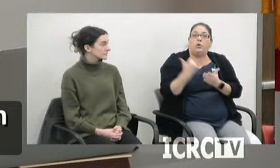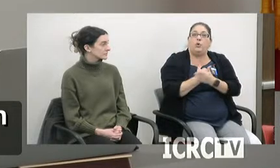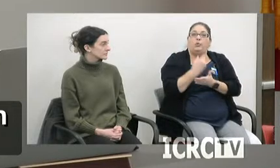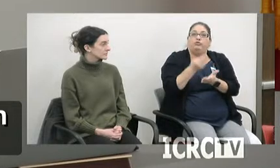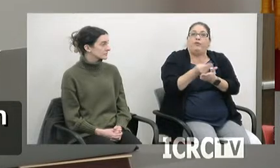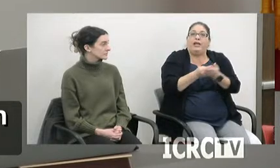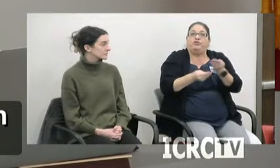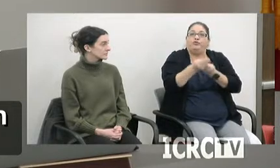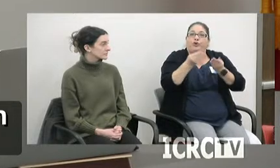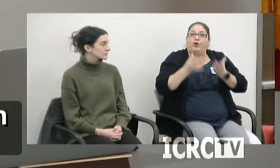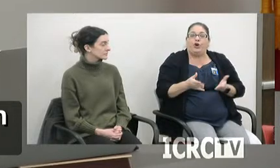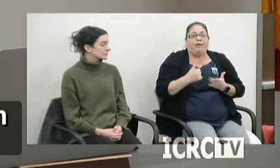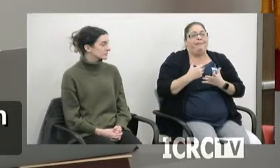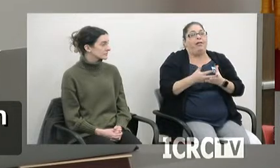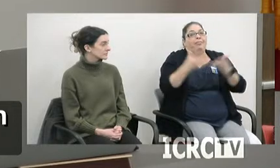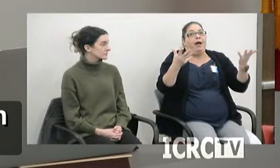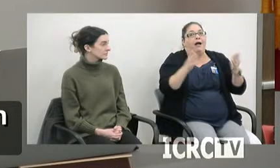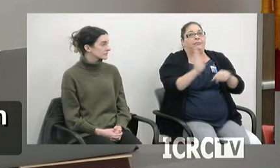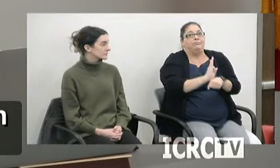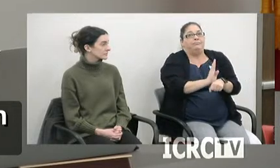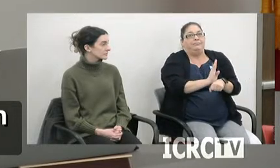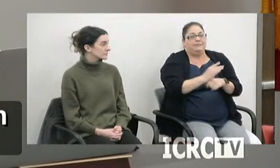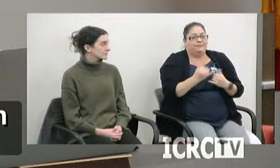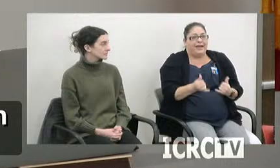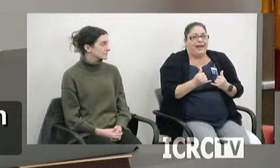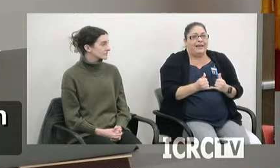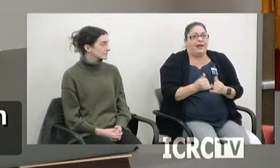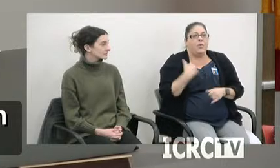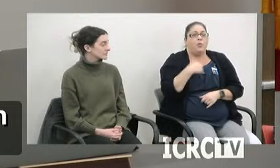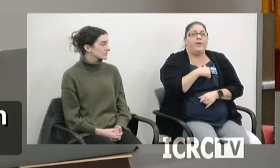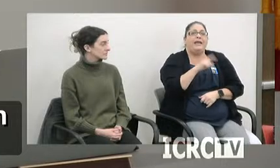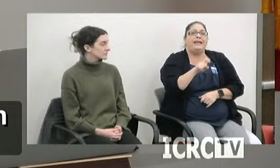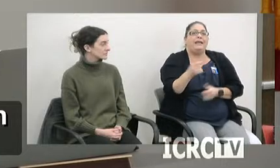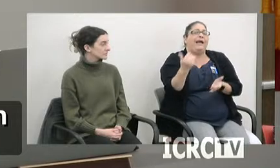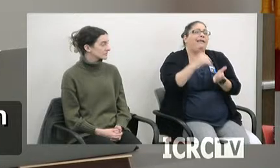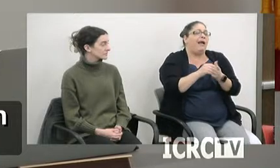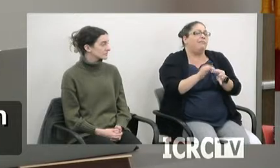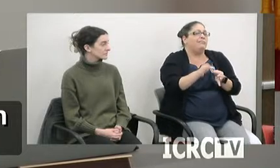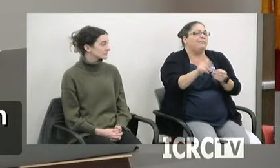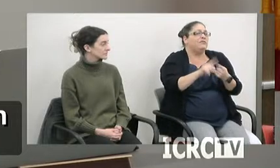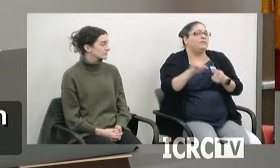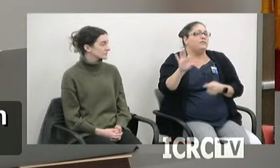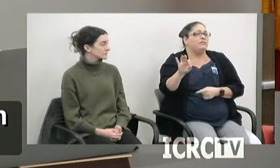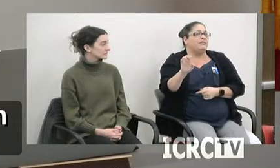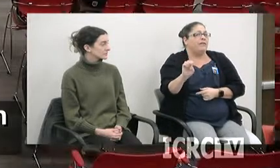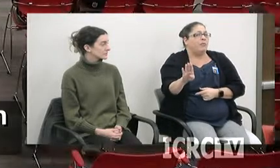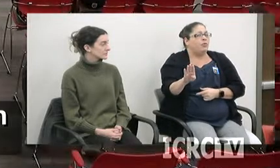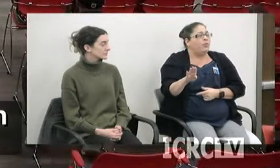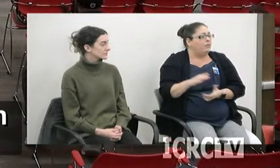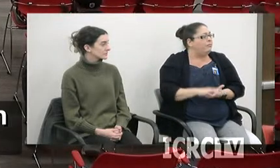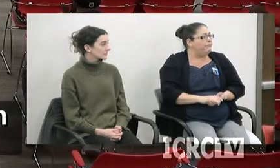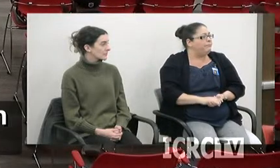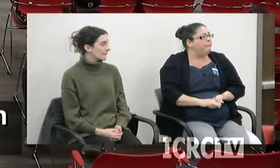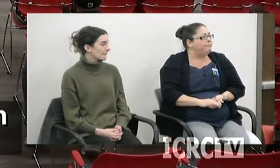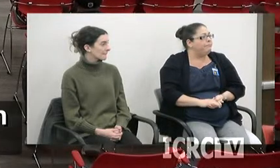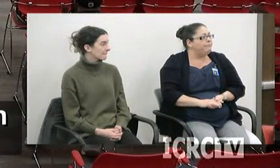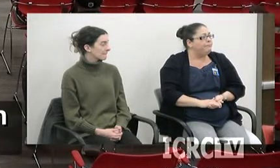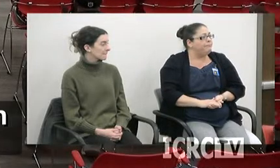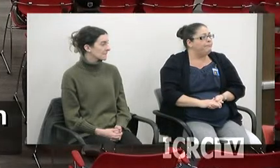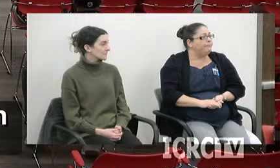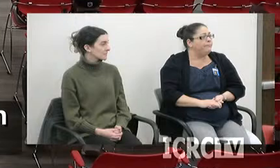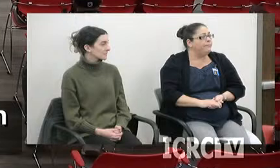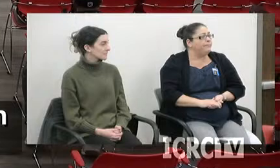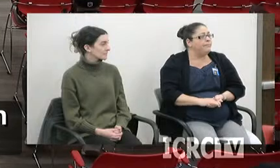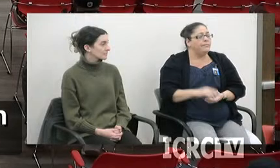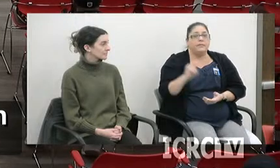lot going on. I would suggest that we look at it again in February. That's fine. Okay, so